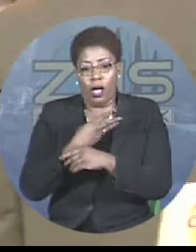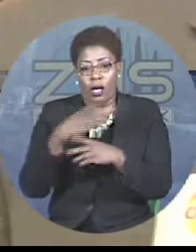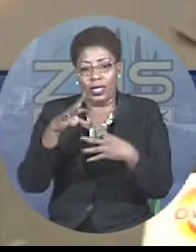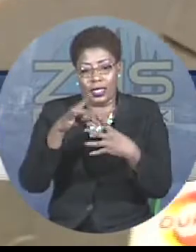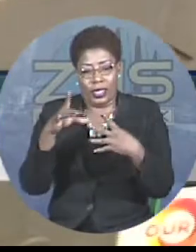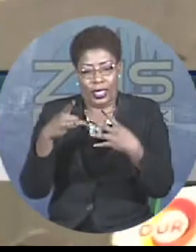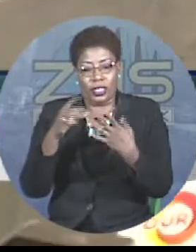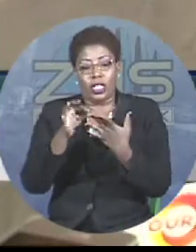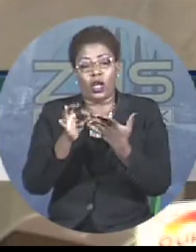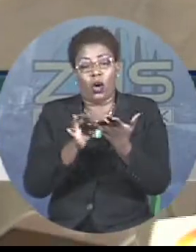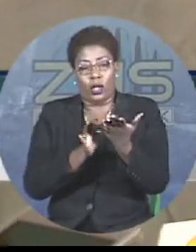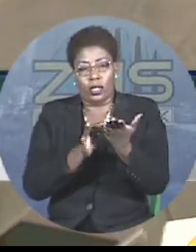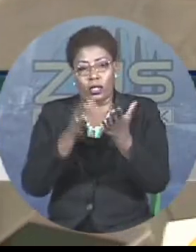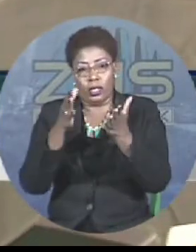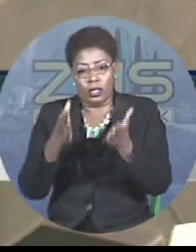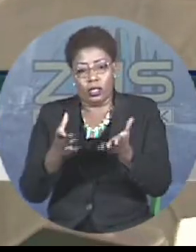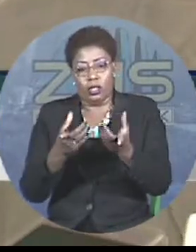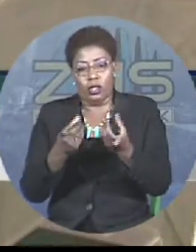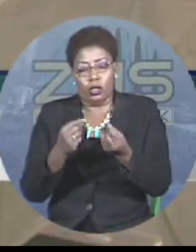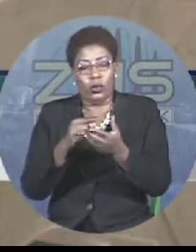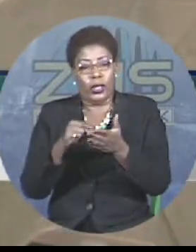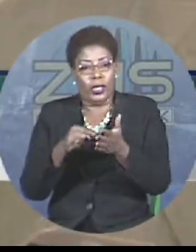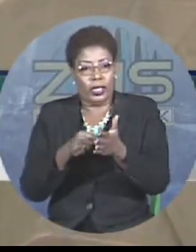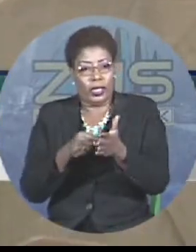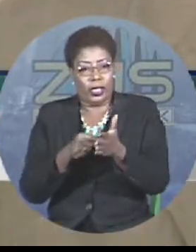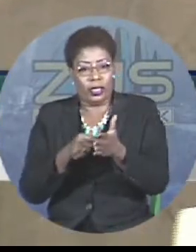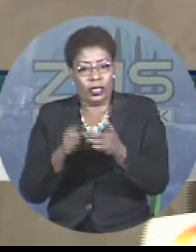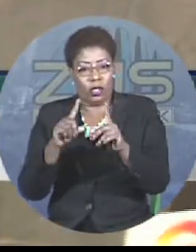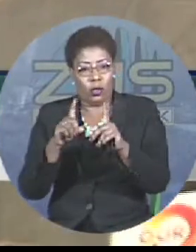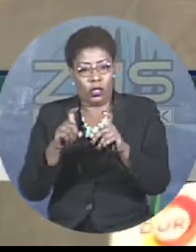moment to do the audit.